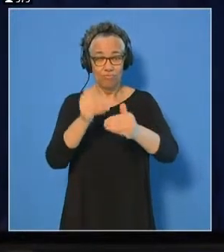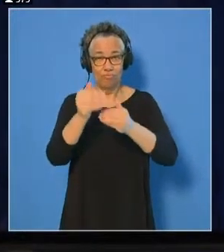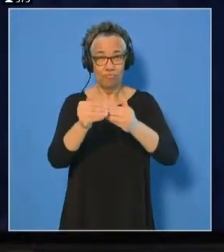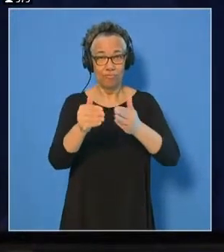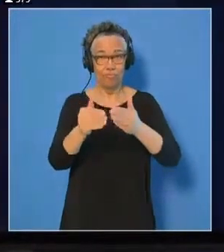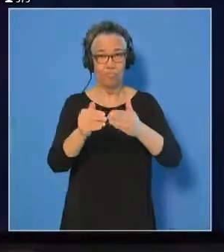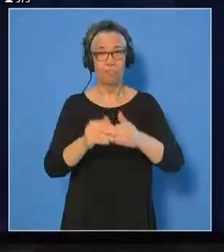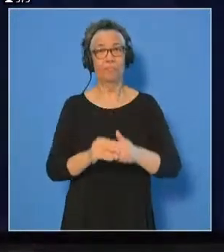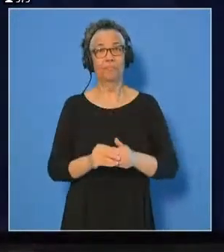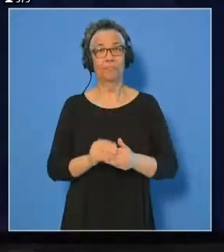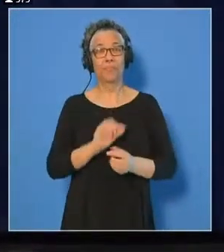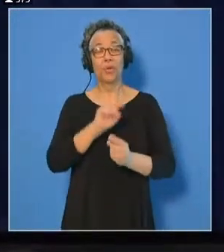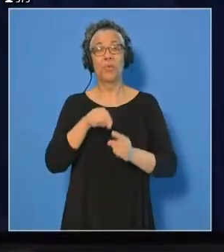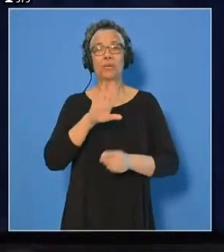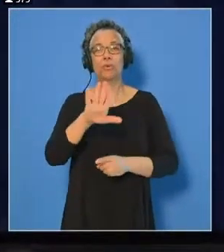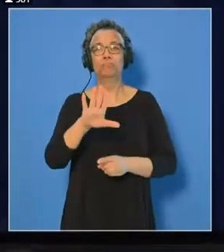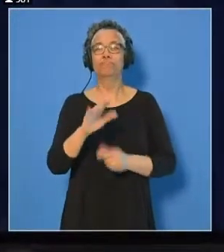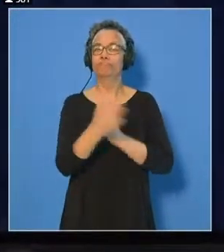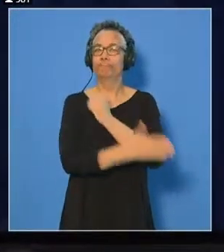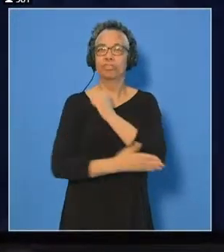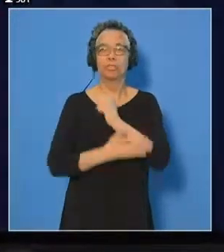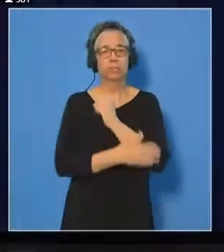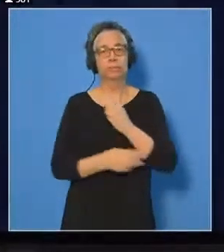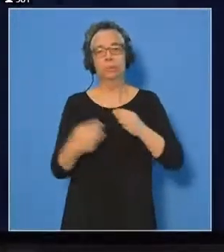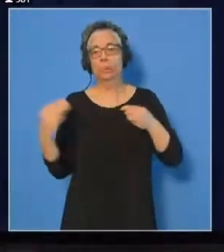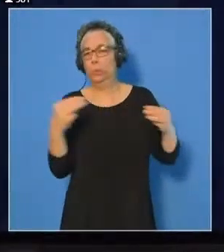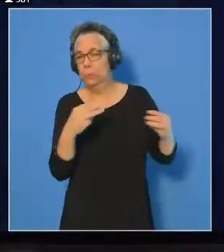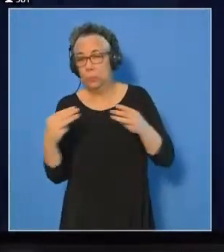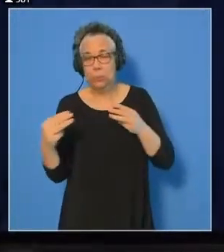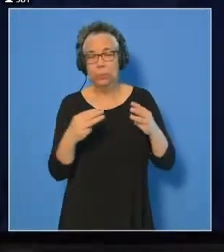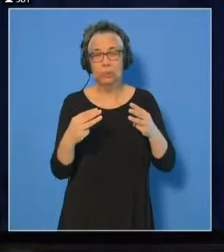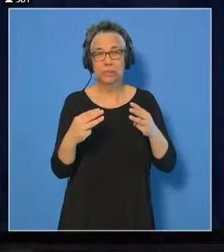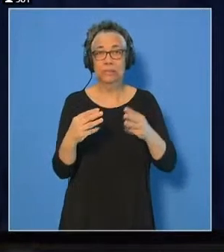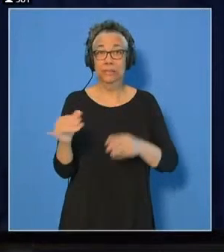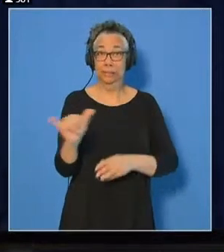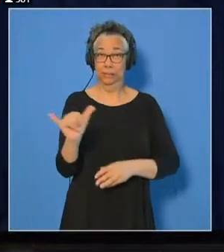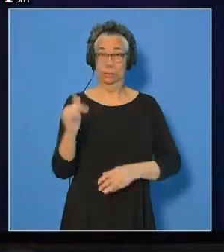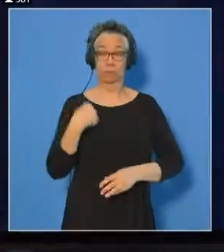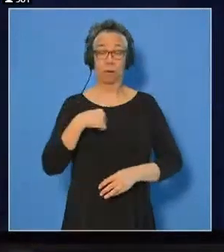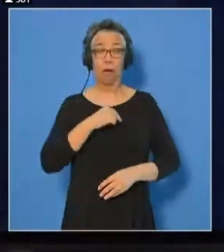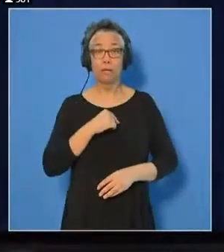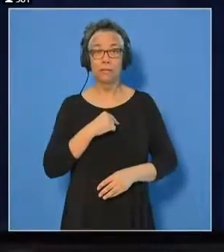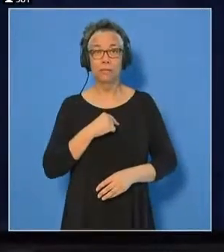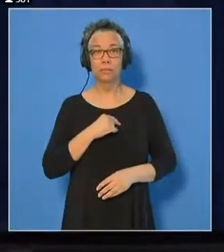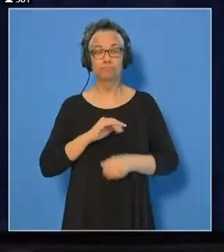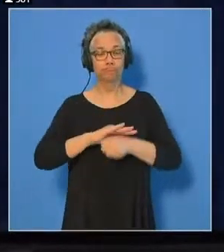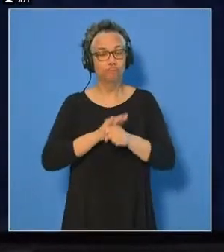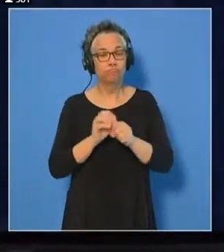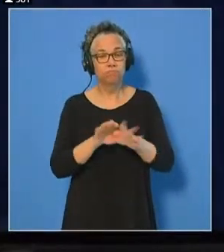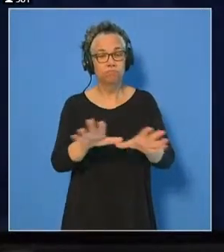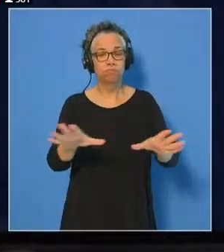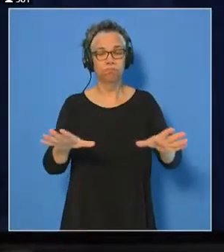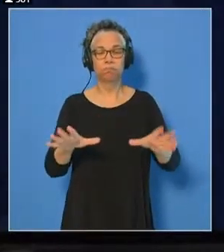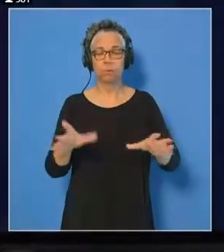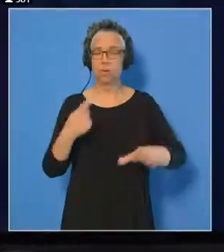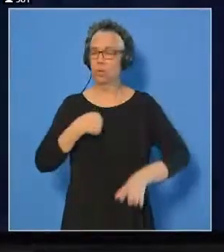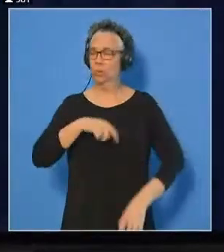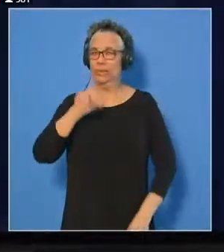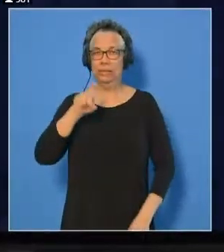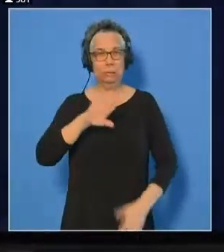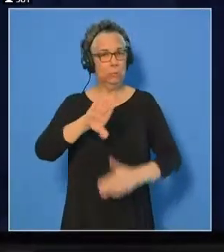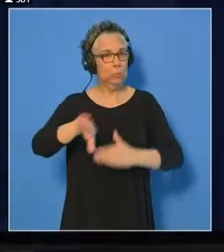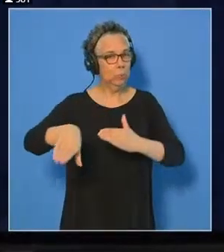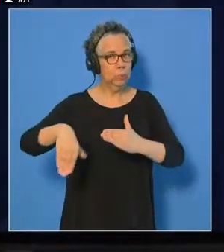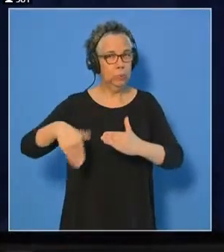When your country is at war, like we are versus COVID-19, we need all hands on